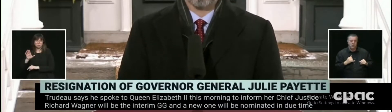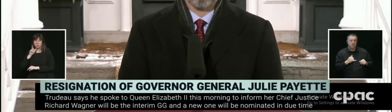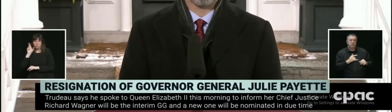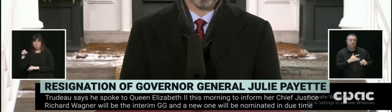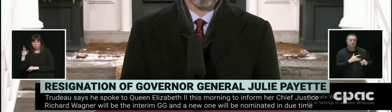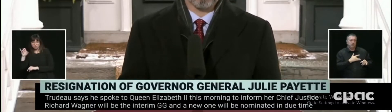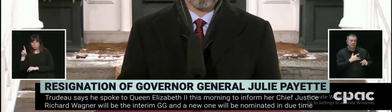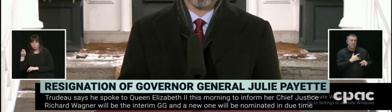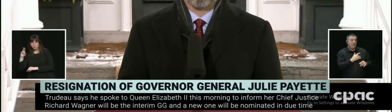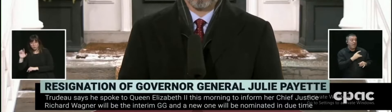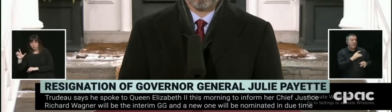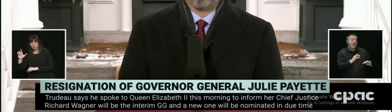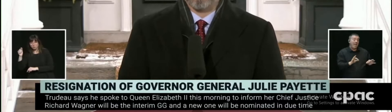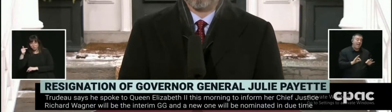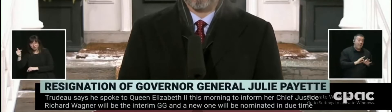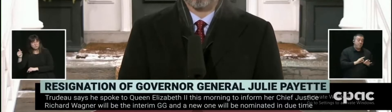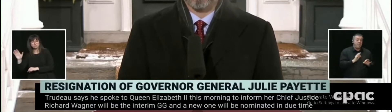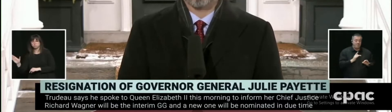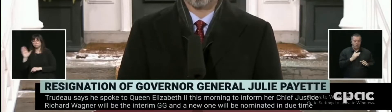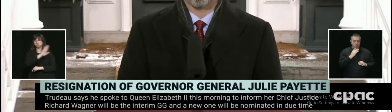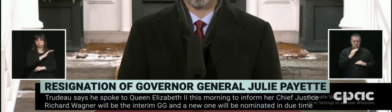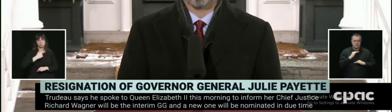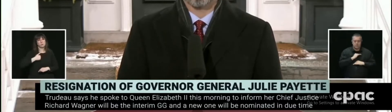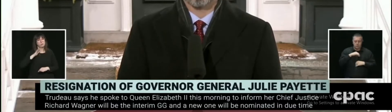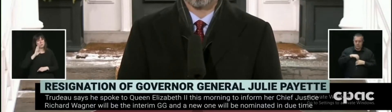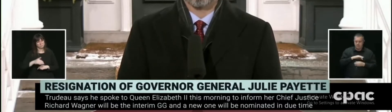the government, but indeed across the country.